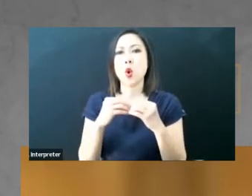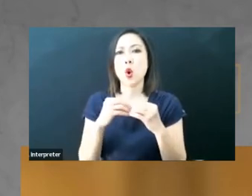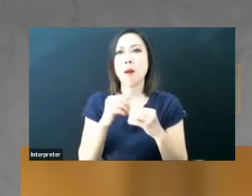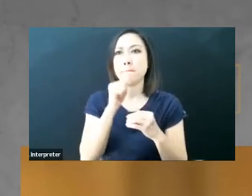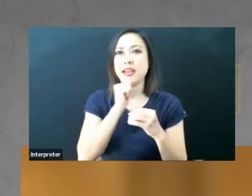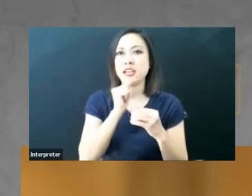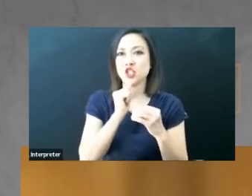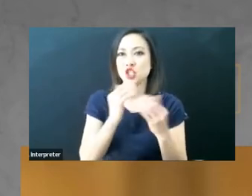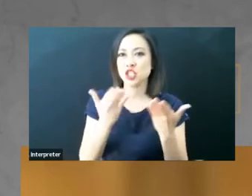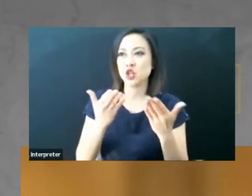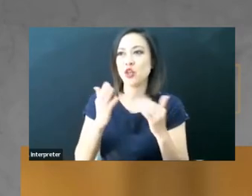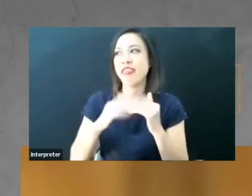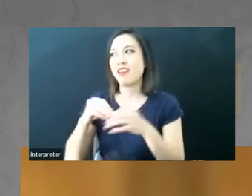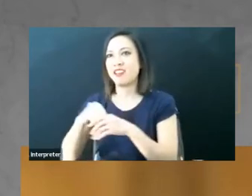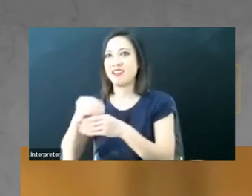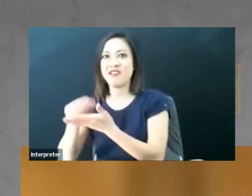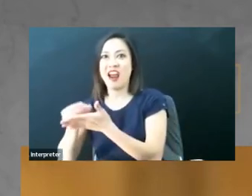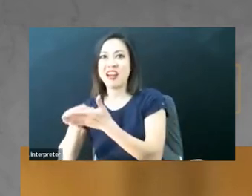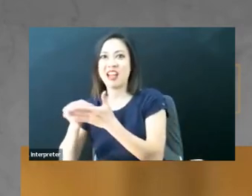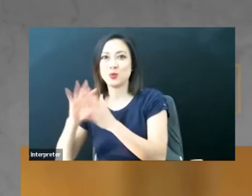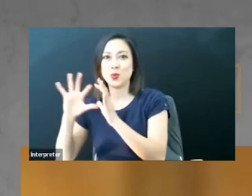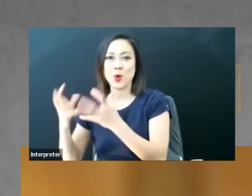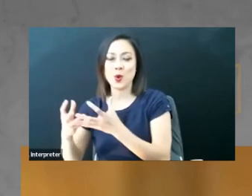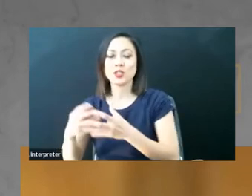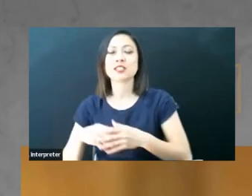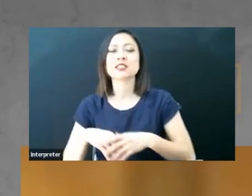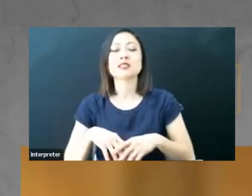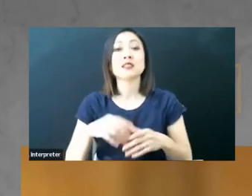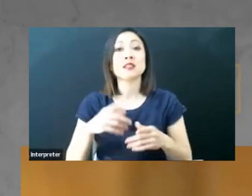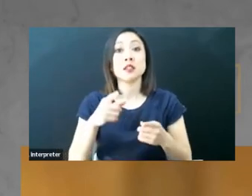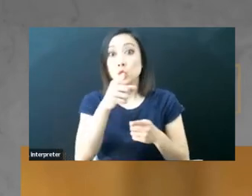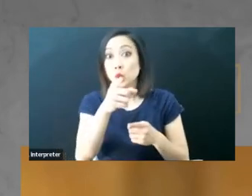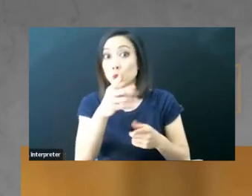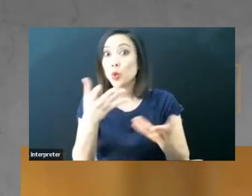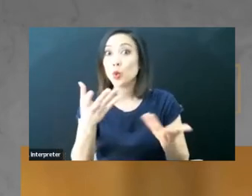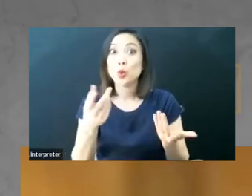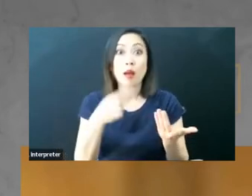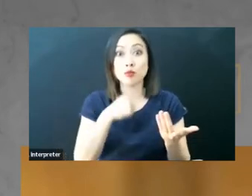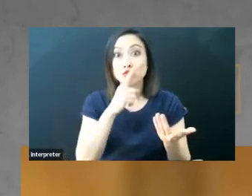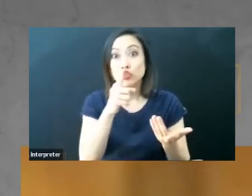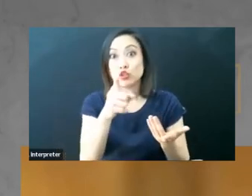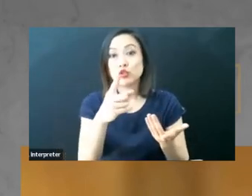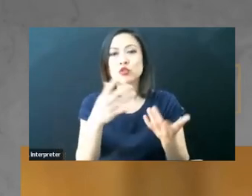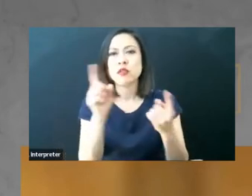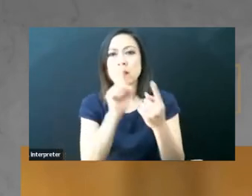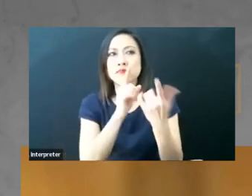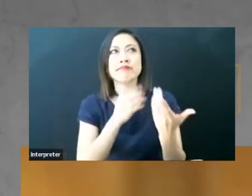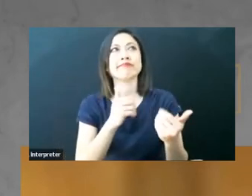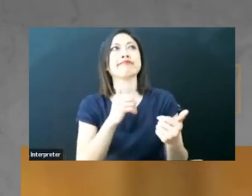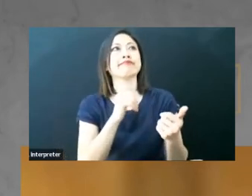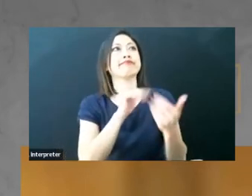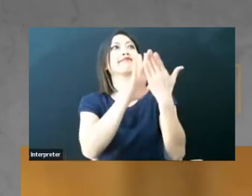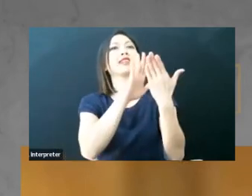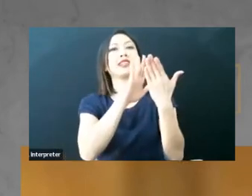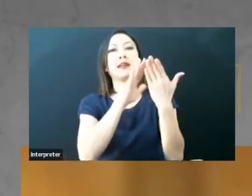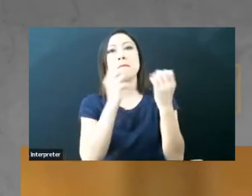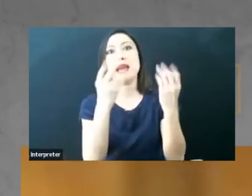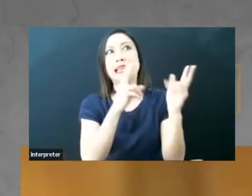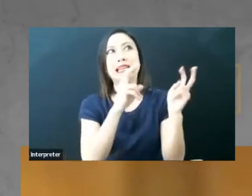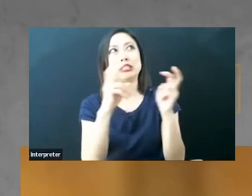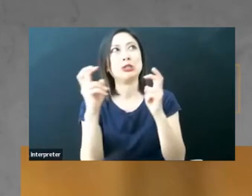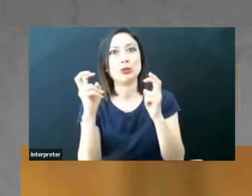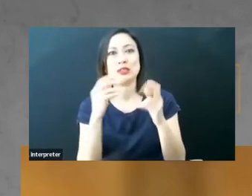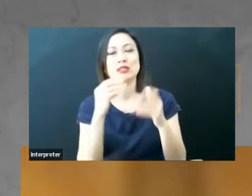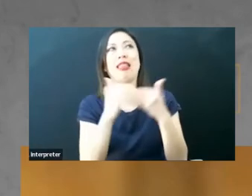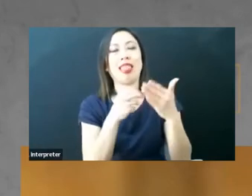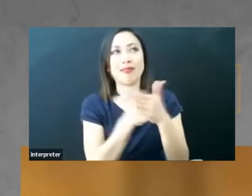on this call, as you, met many issues along the way, if that's a polite way to put the